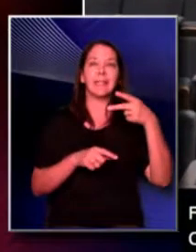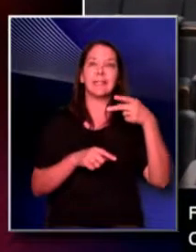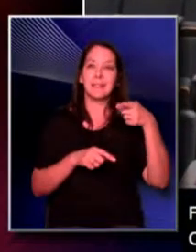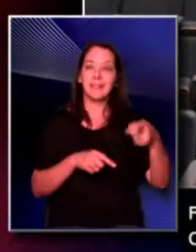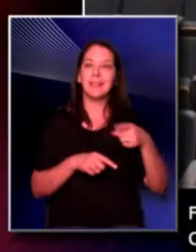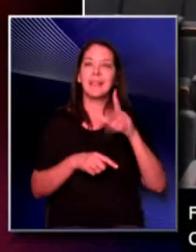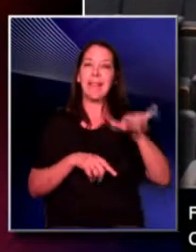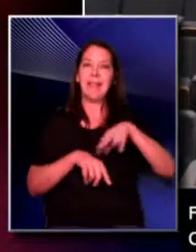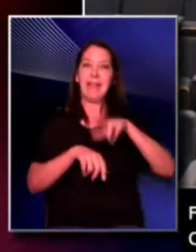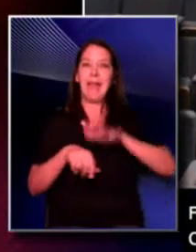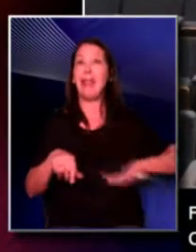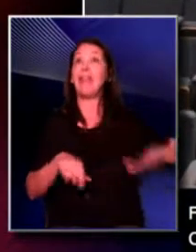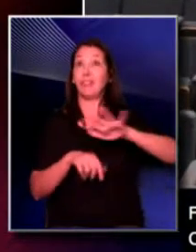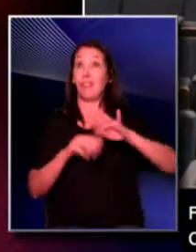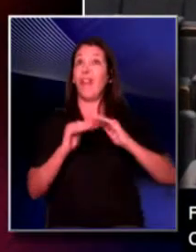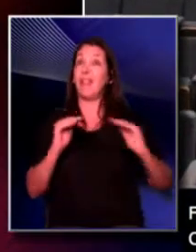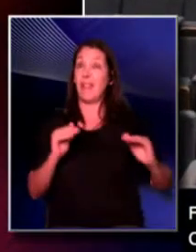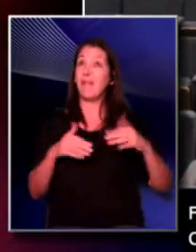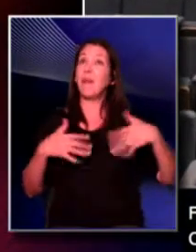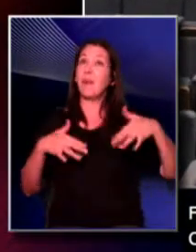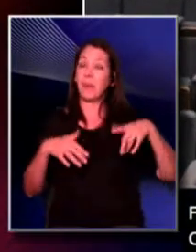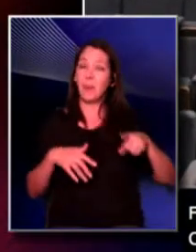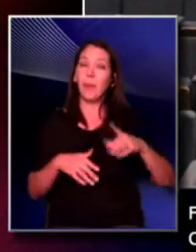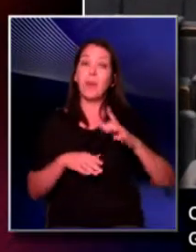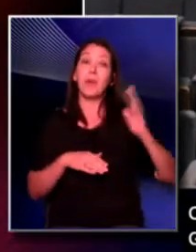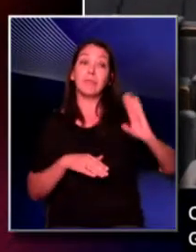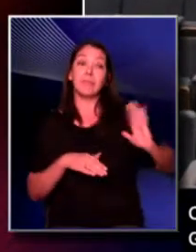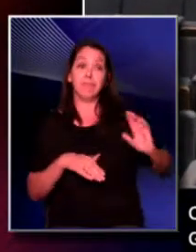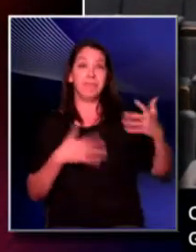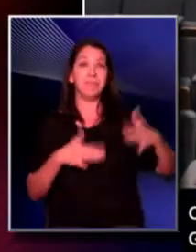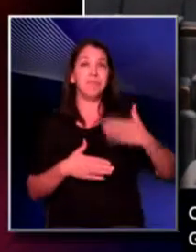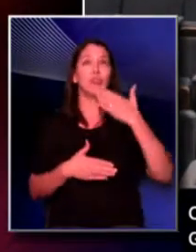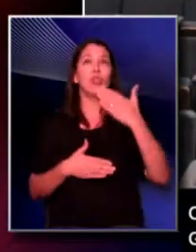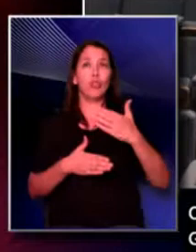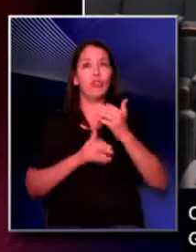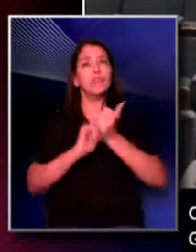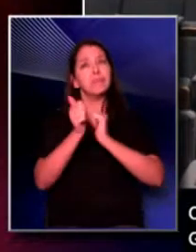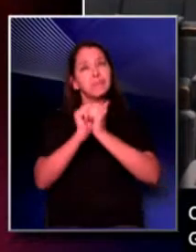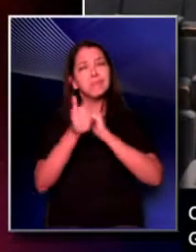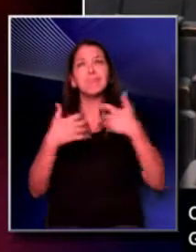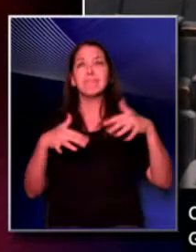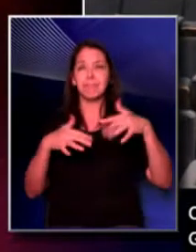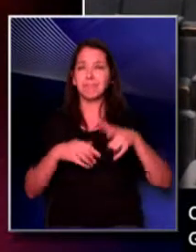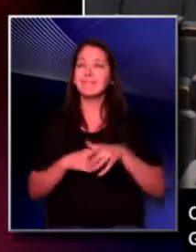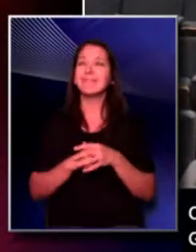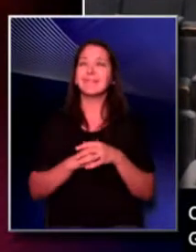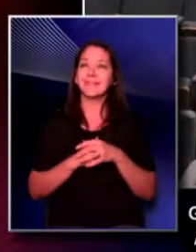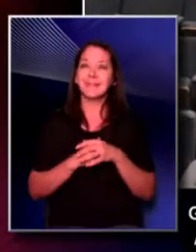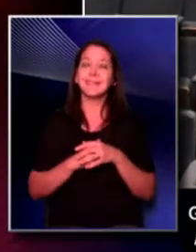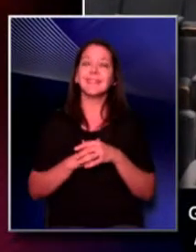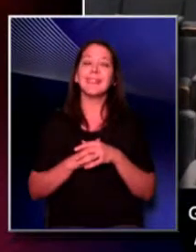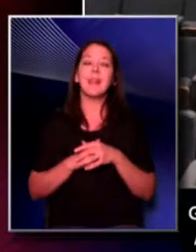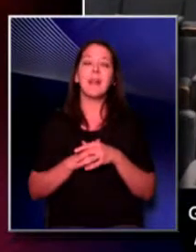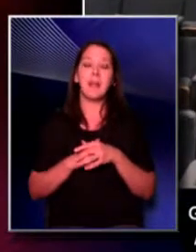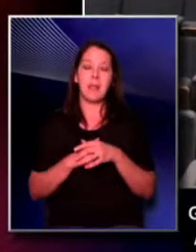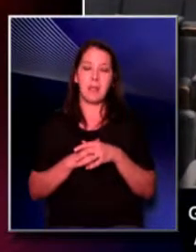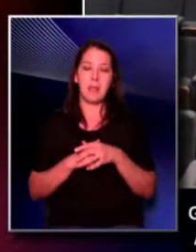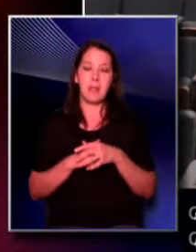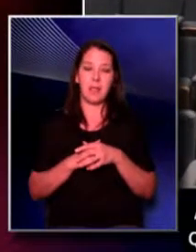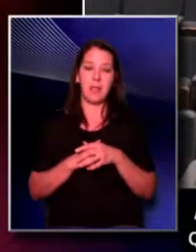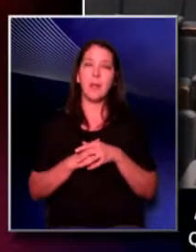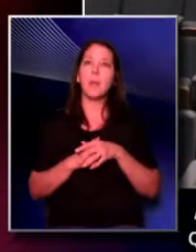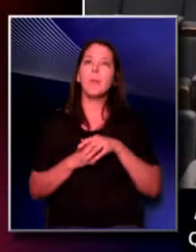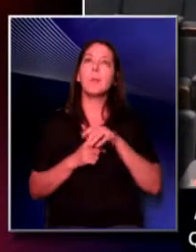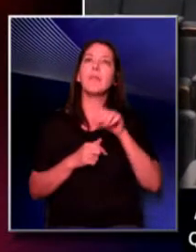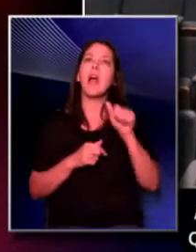national level. So that's, in the past, she's done quite well as well in prior competitions. For another thing I want